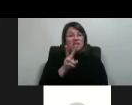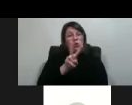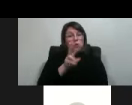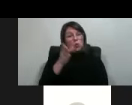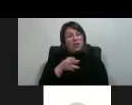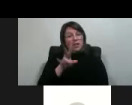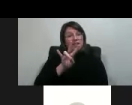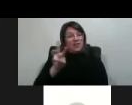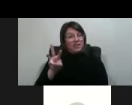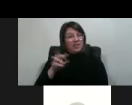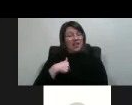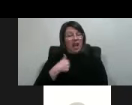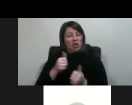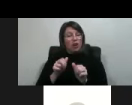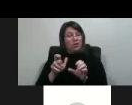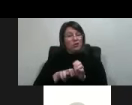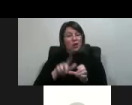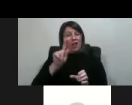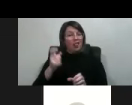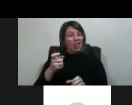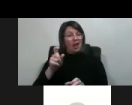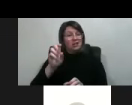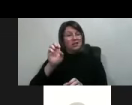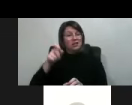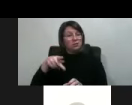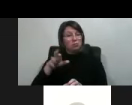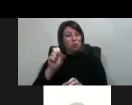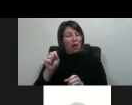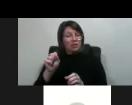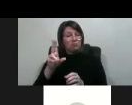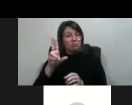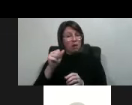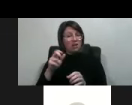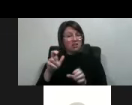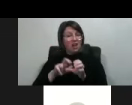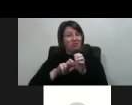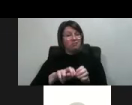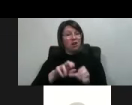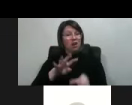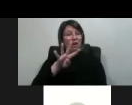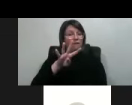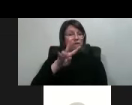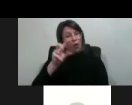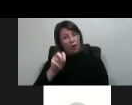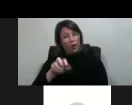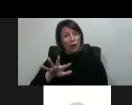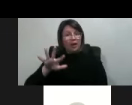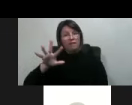I try to catch the L'Express buses which leave on the let's say 4:30, 5:30,